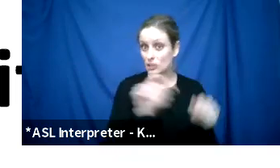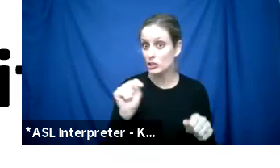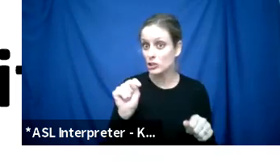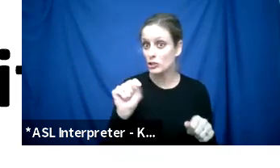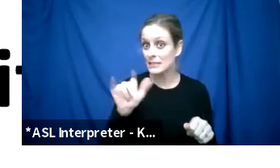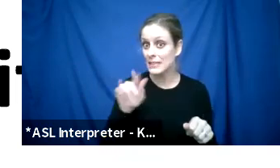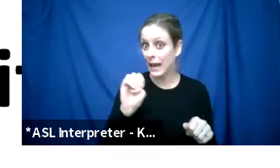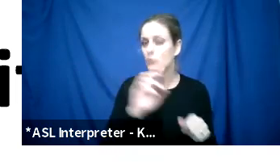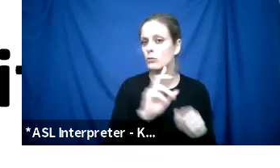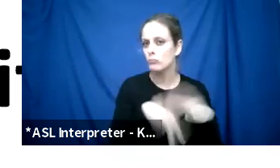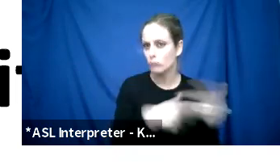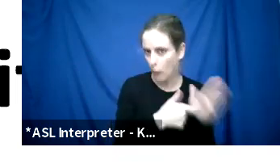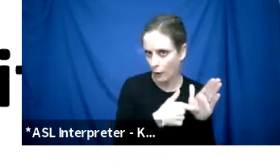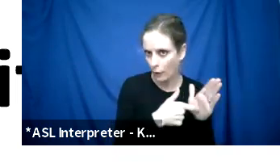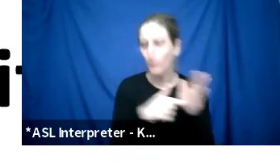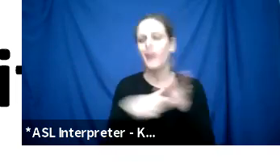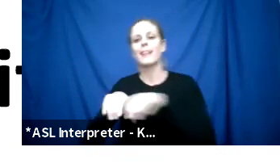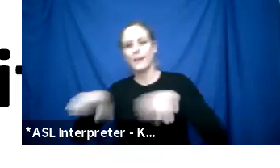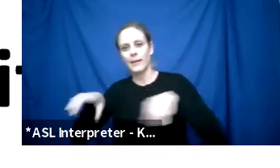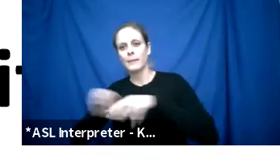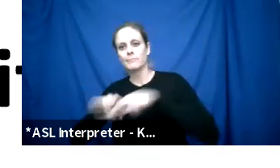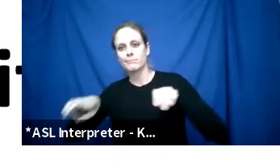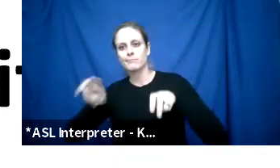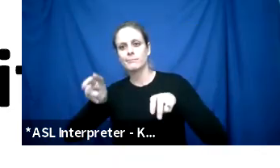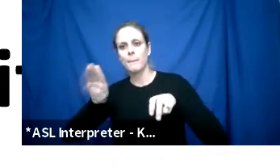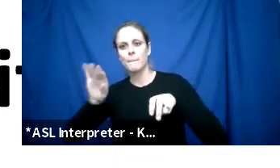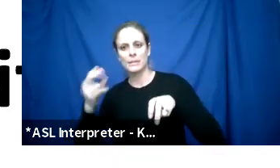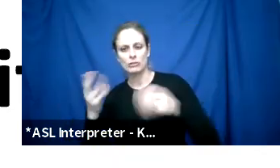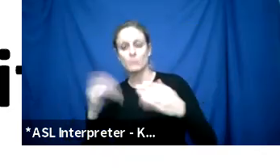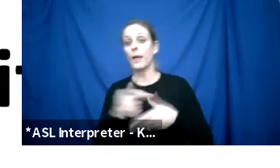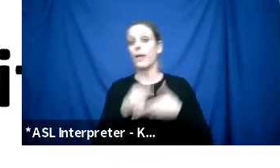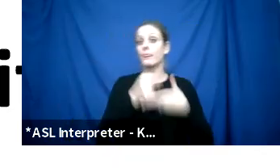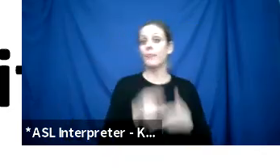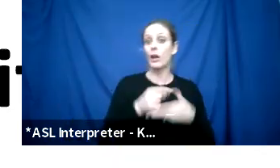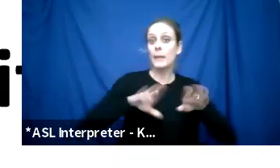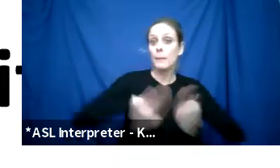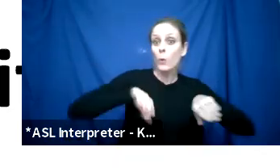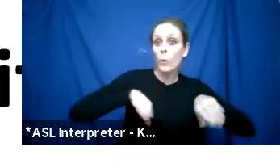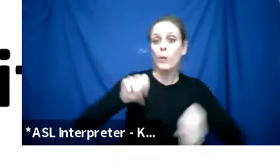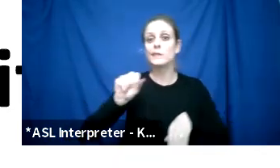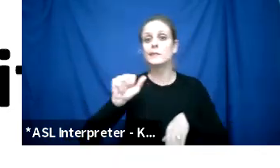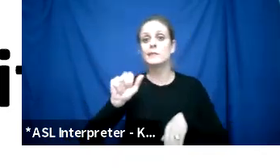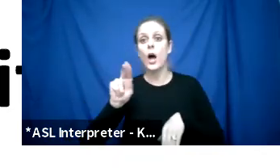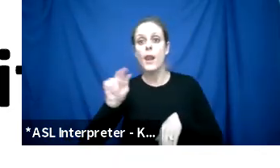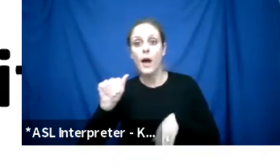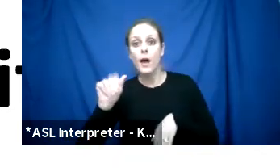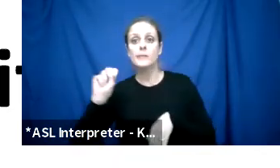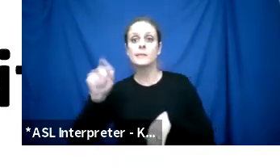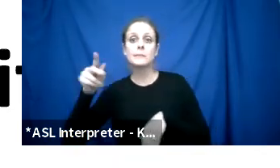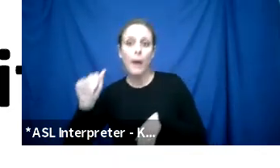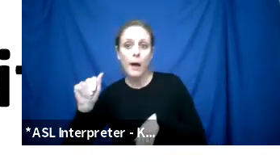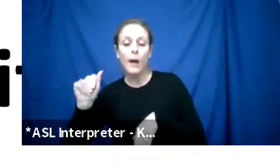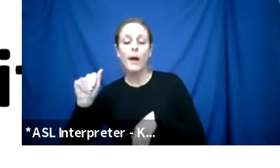dressing, fitting, or locker room bench. If you had a therapy pool or a swimming pool, or you had saunas or spas, you'd look at the